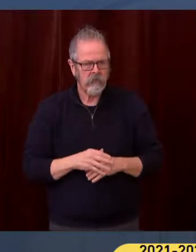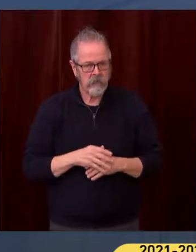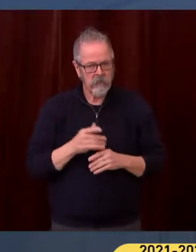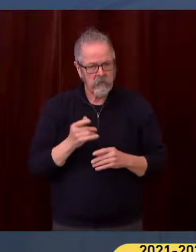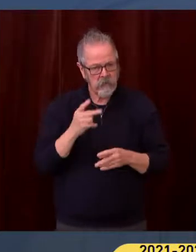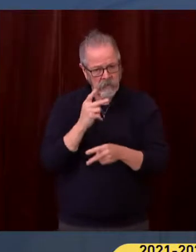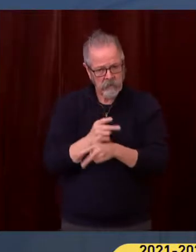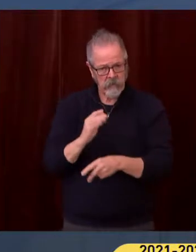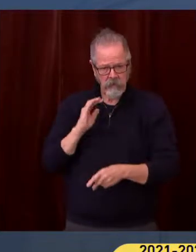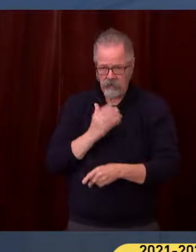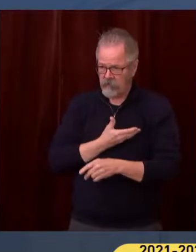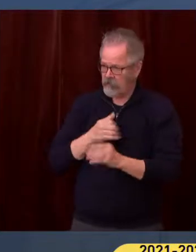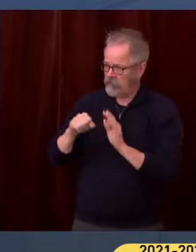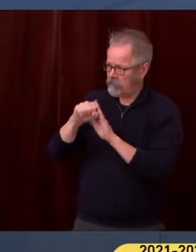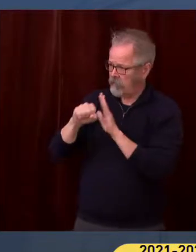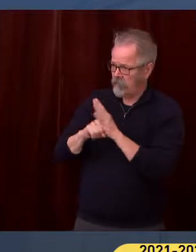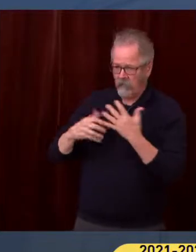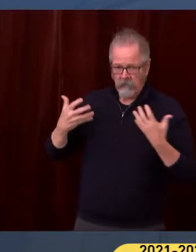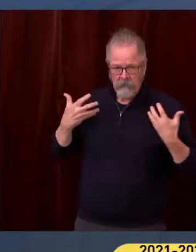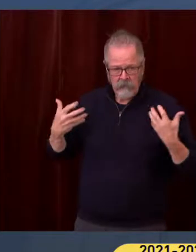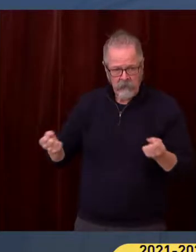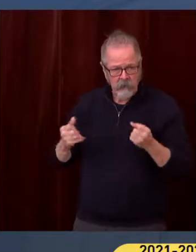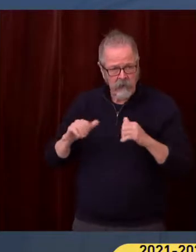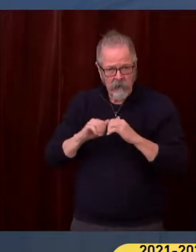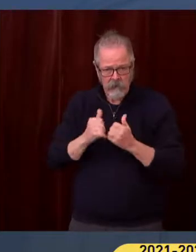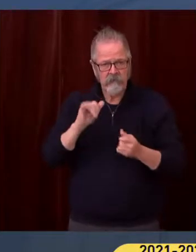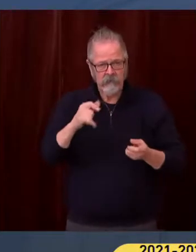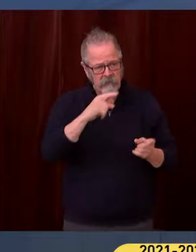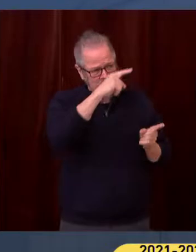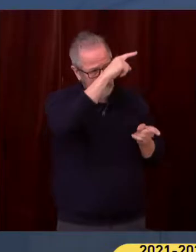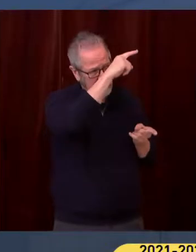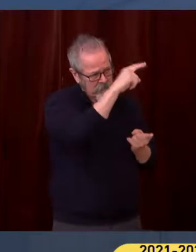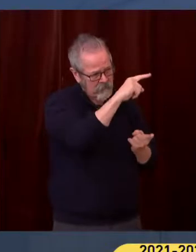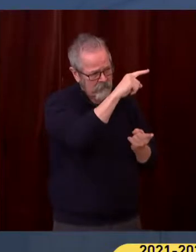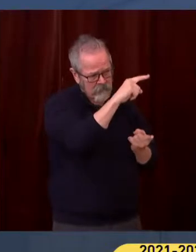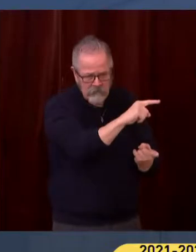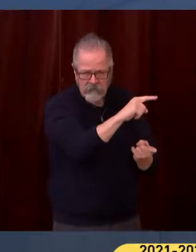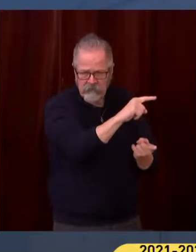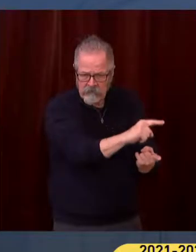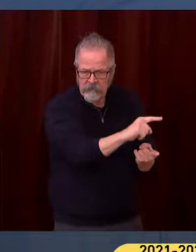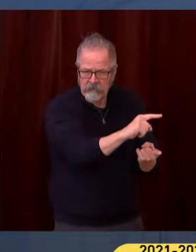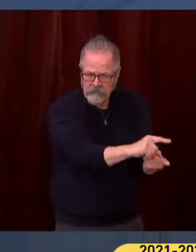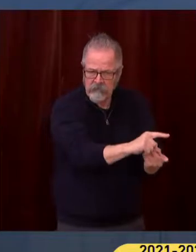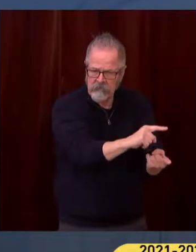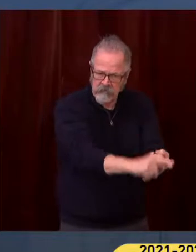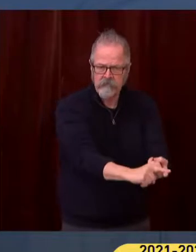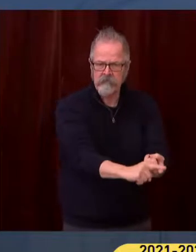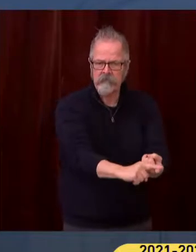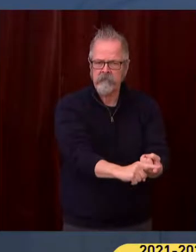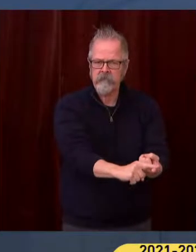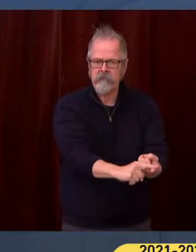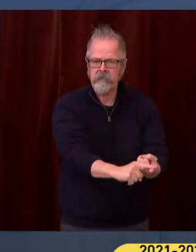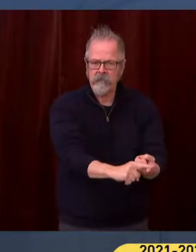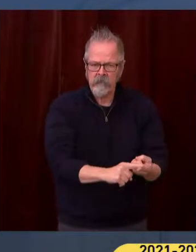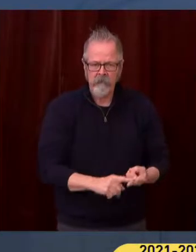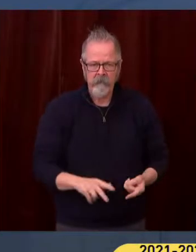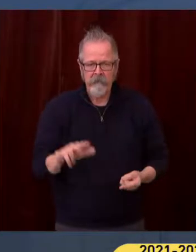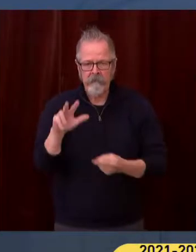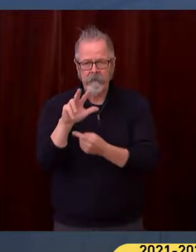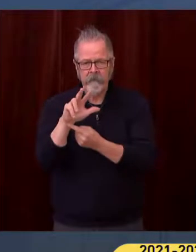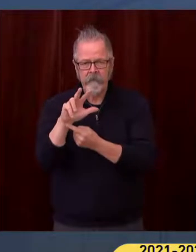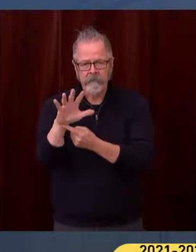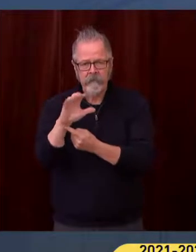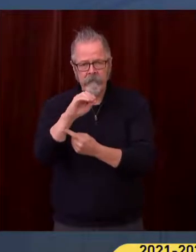So this would represent a 35 percent reduction in our current projections. And these are